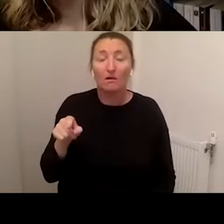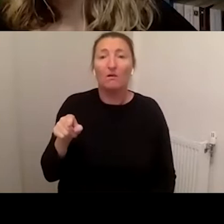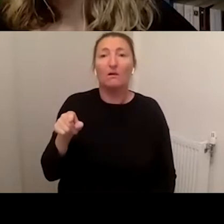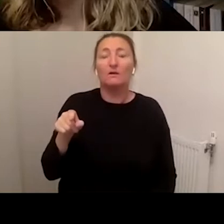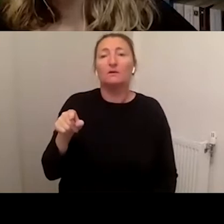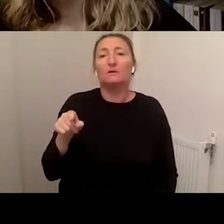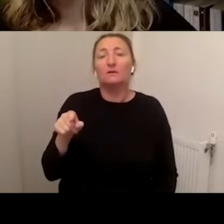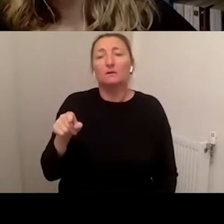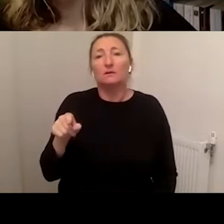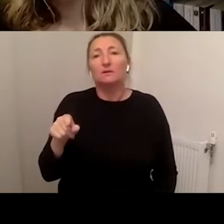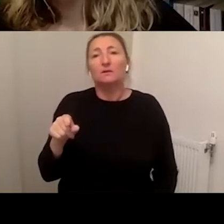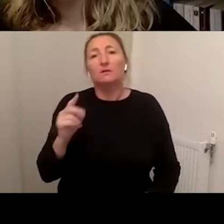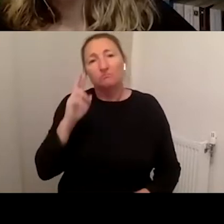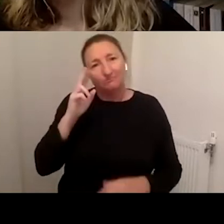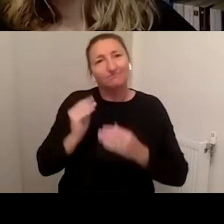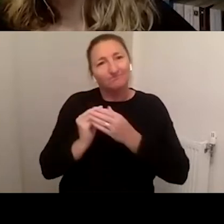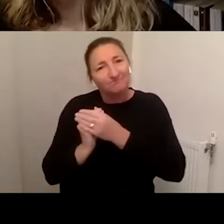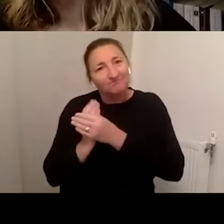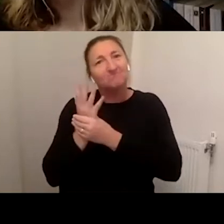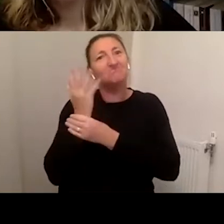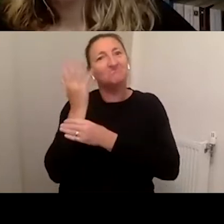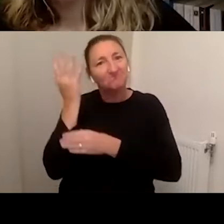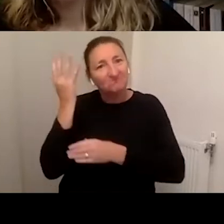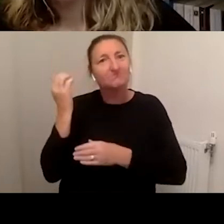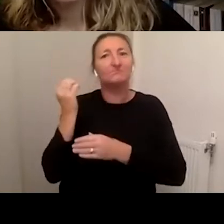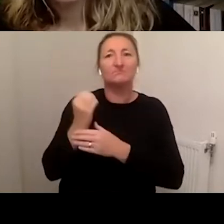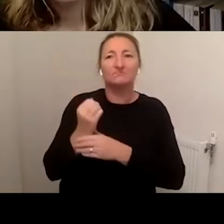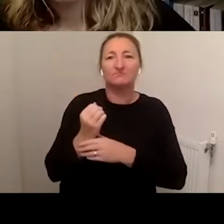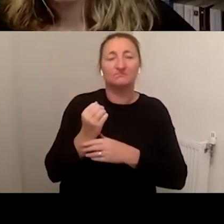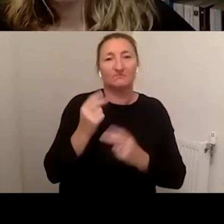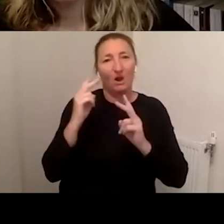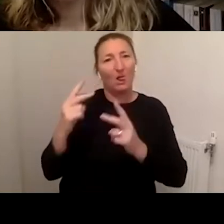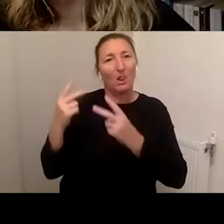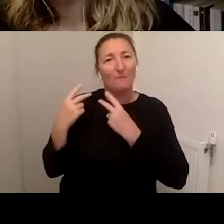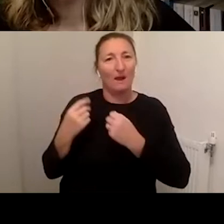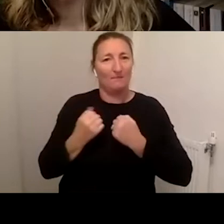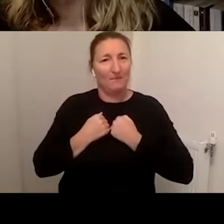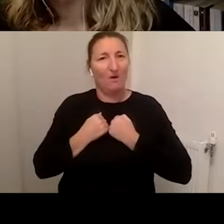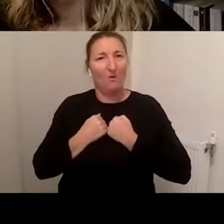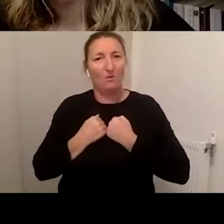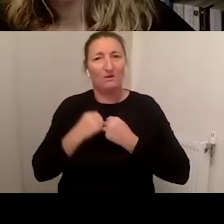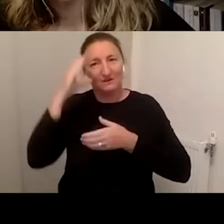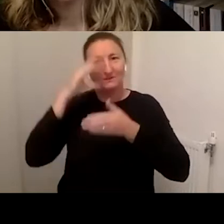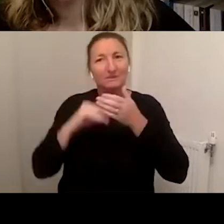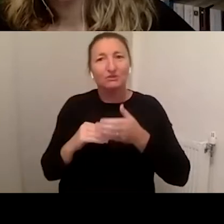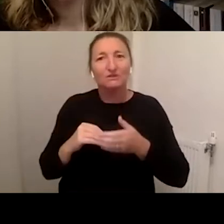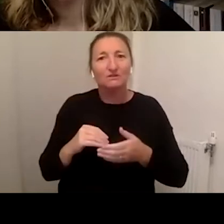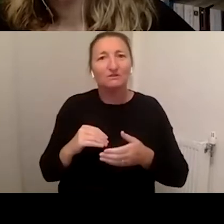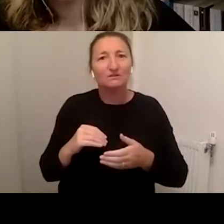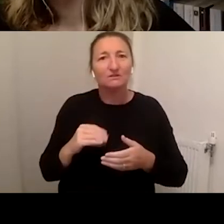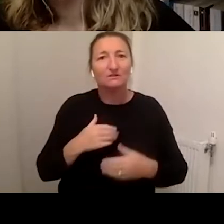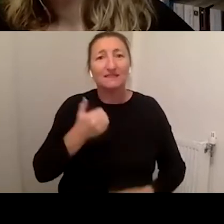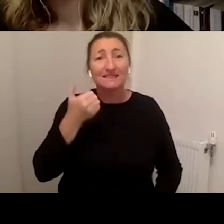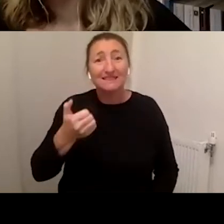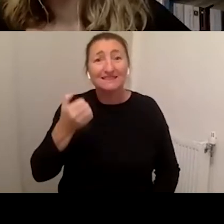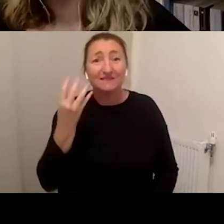but we see them growing. When I look at my own cooperative, what made the fact now we have 64,000